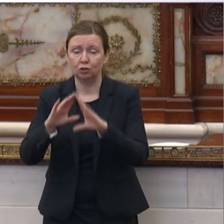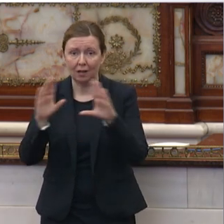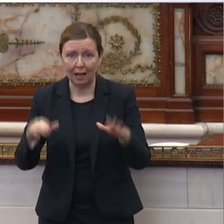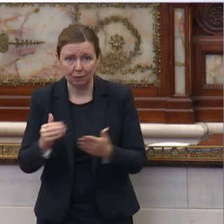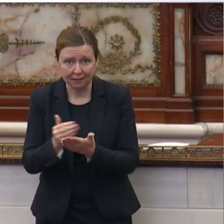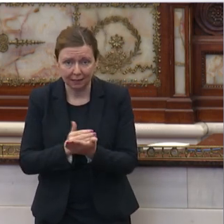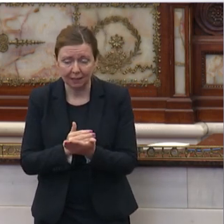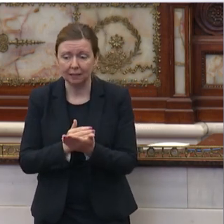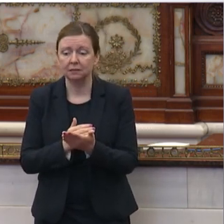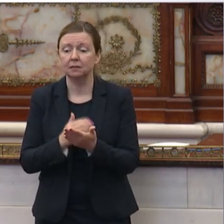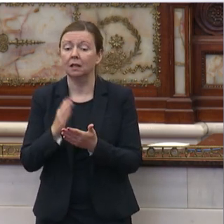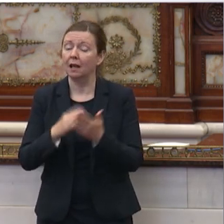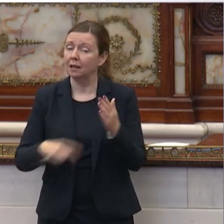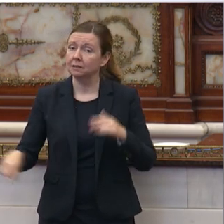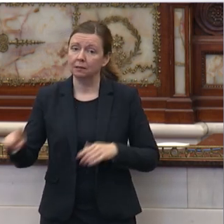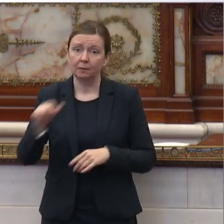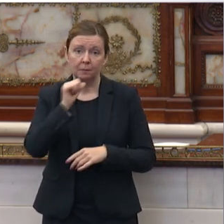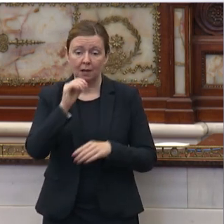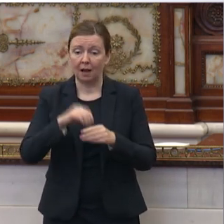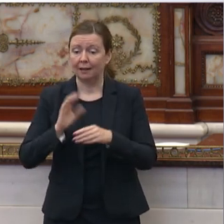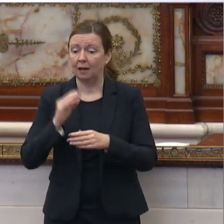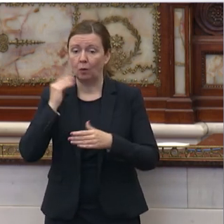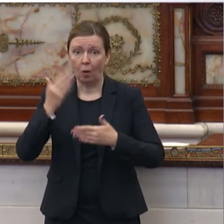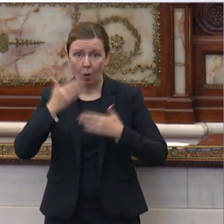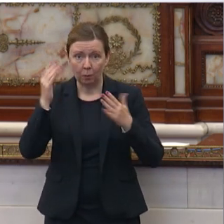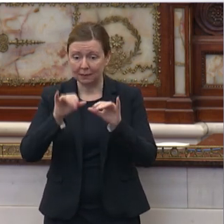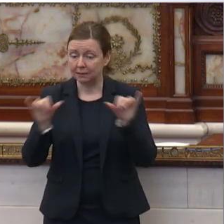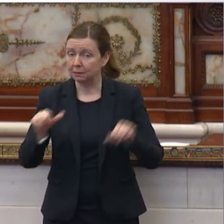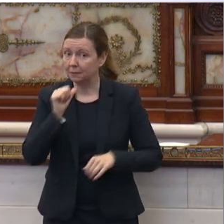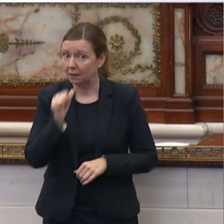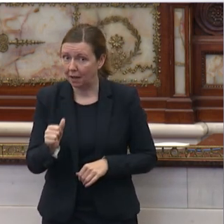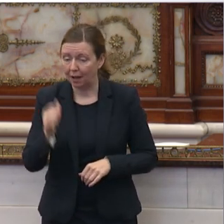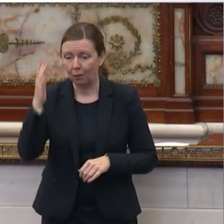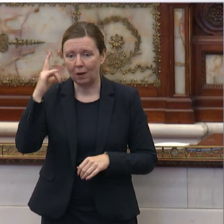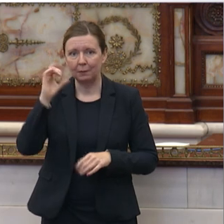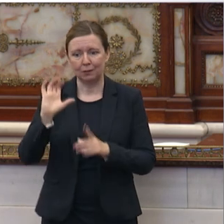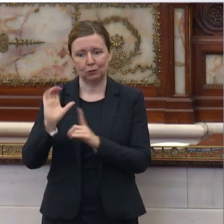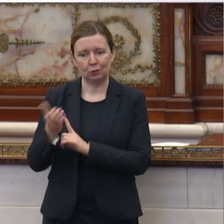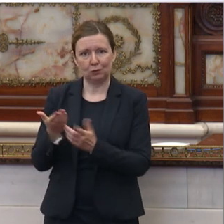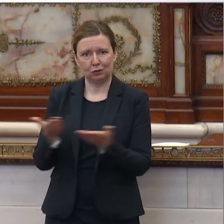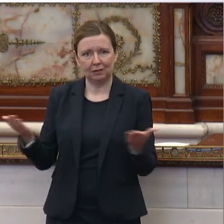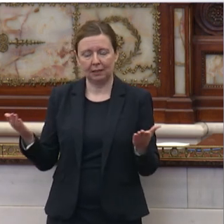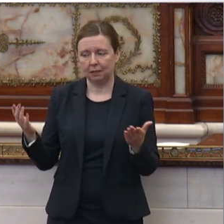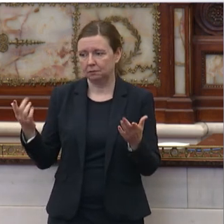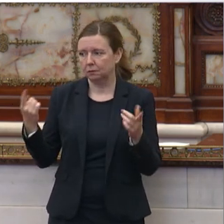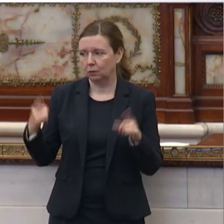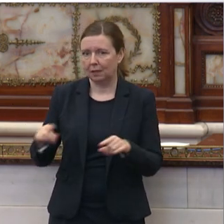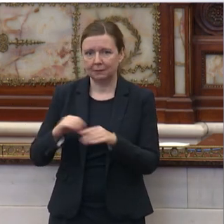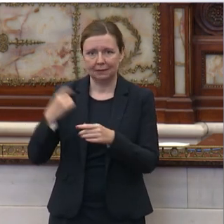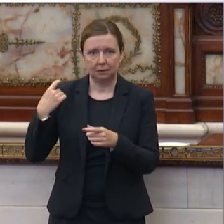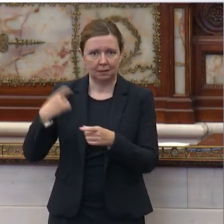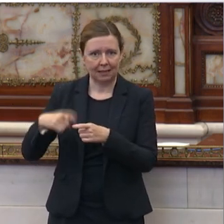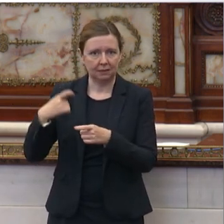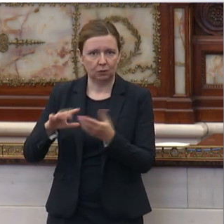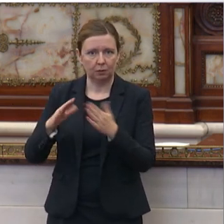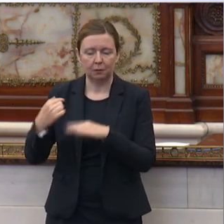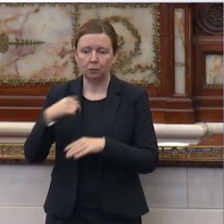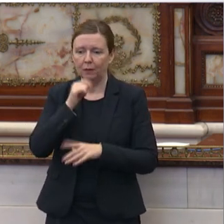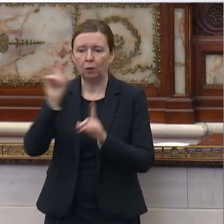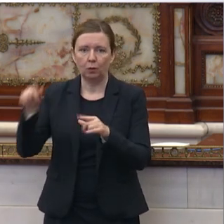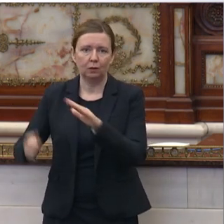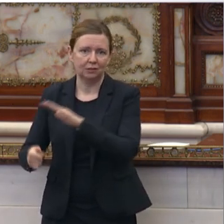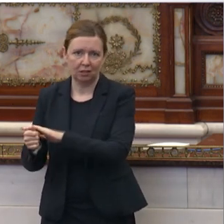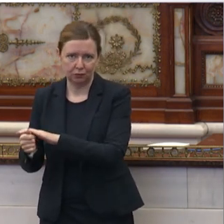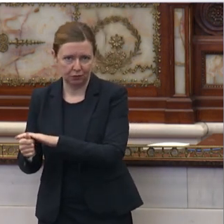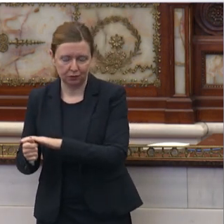list, and some of them are not in our homeless system because culturally, as is the case of the Latino community, we don't go to